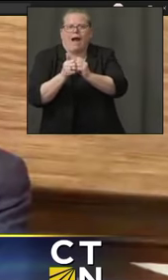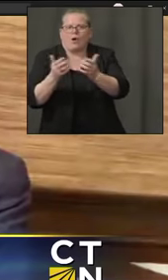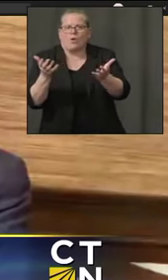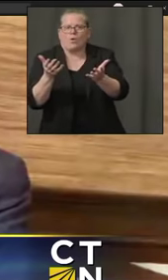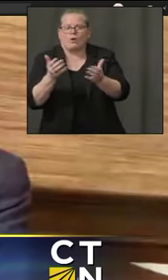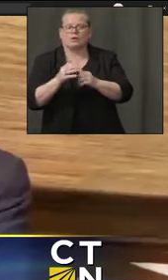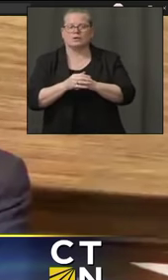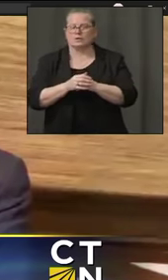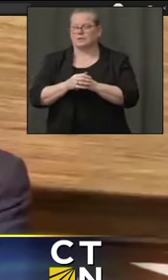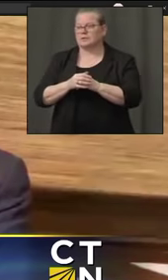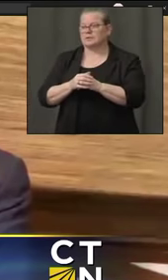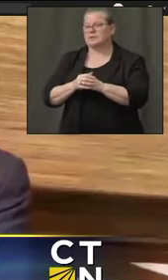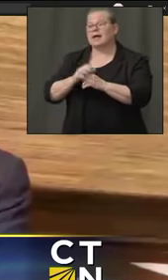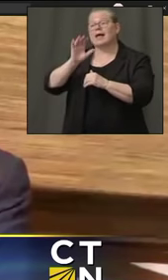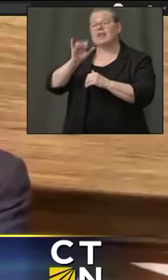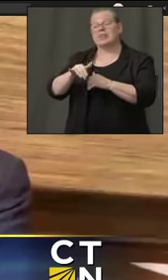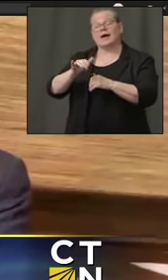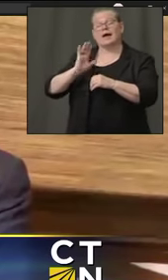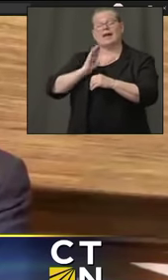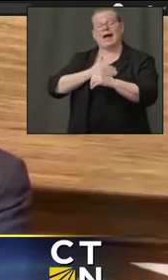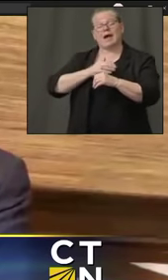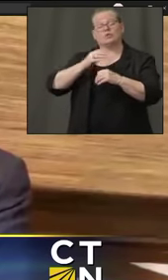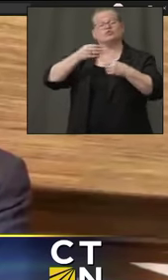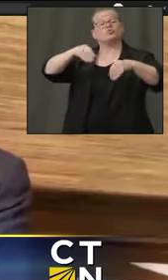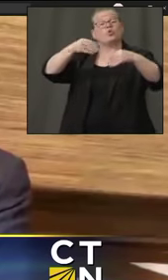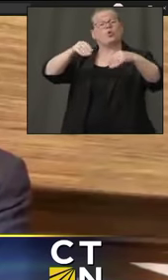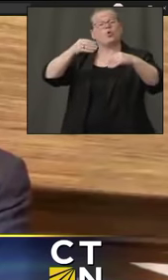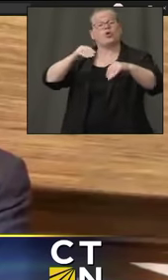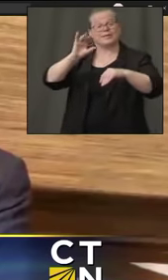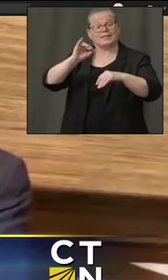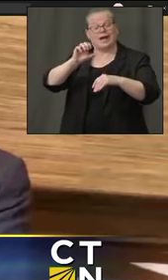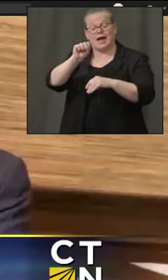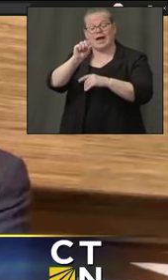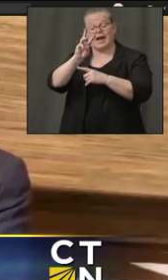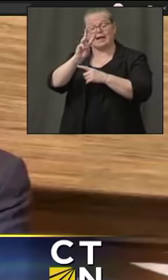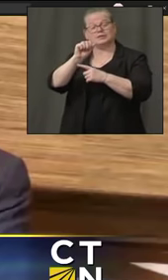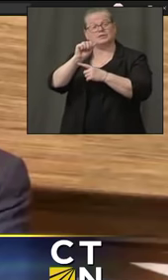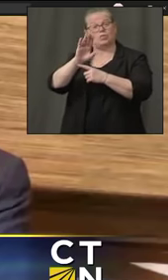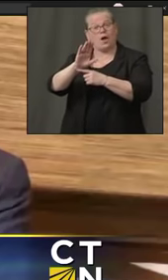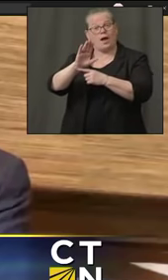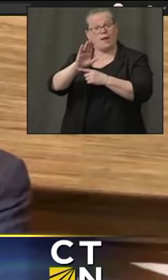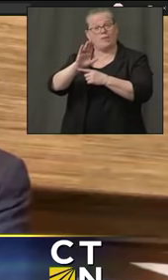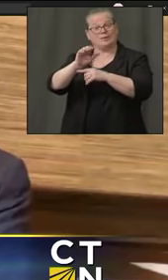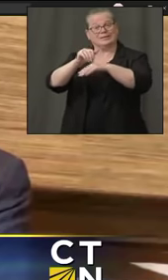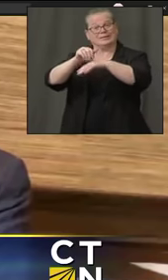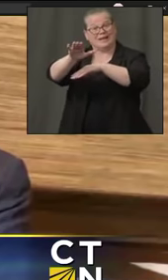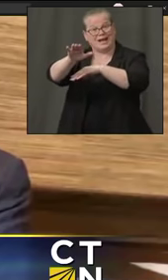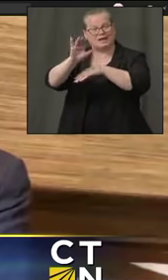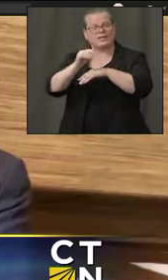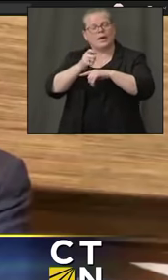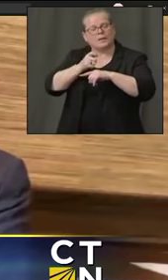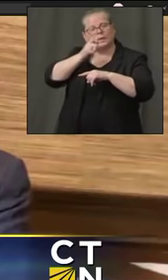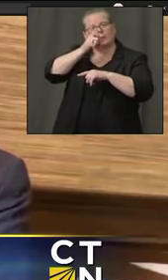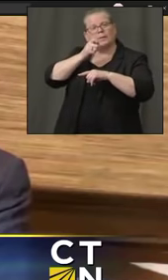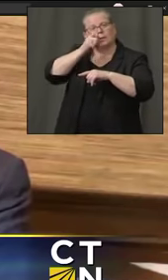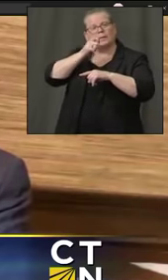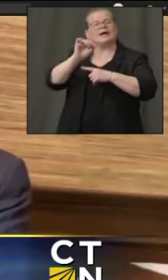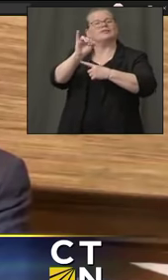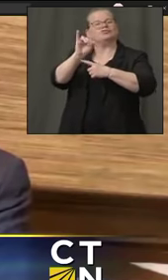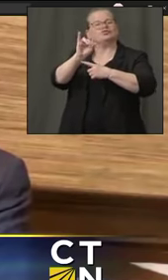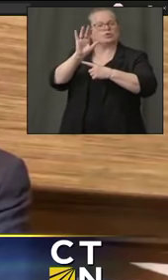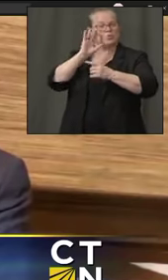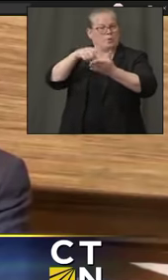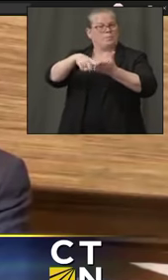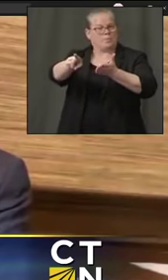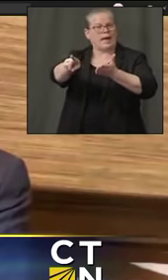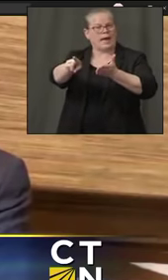the swab and send model in our retail locations, that will be covered largely by insurance through Medicare and Medicaid. And as